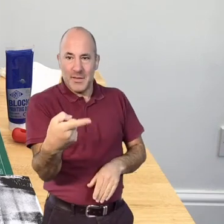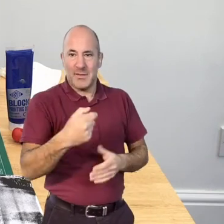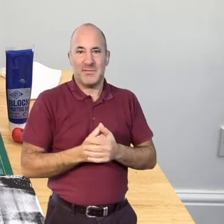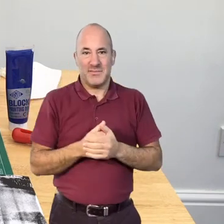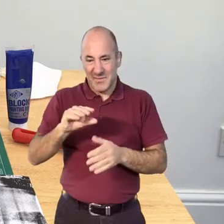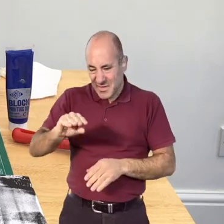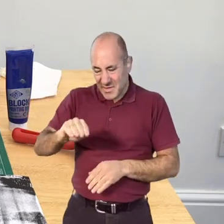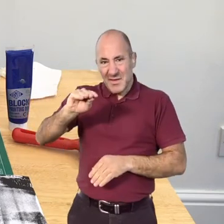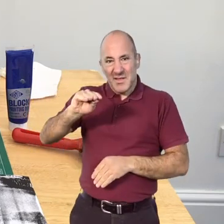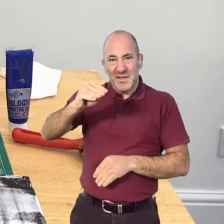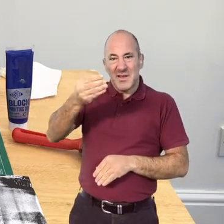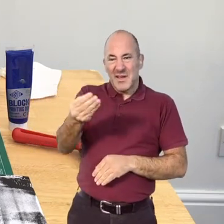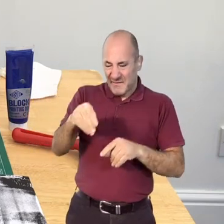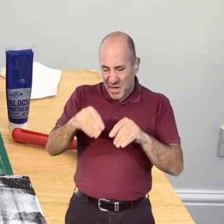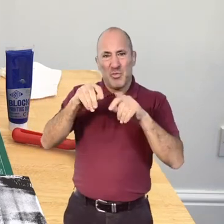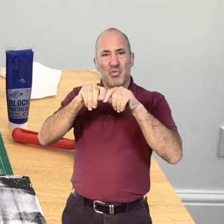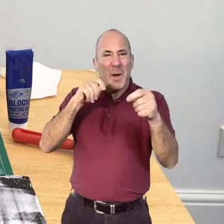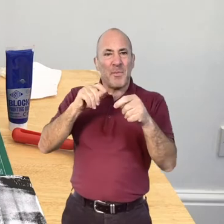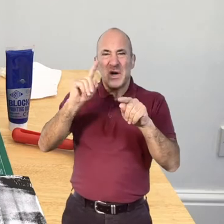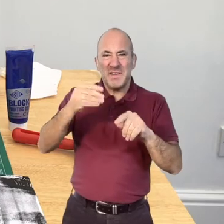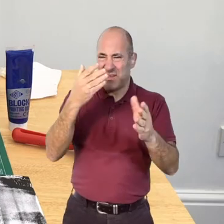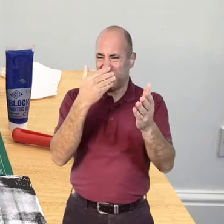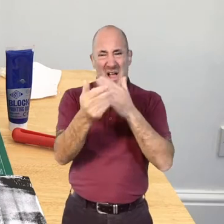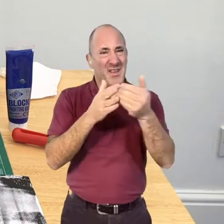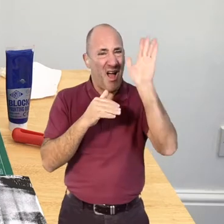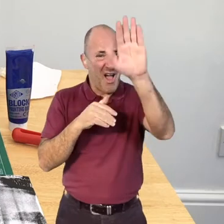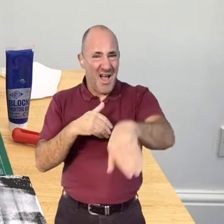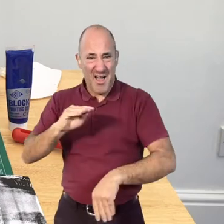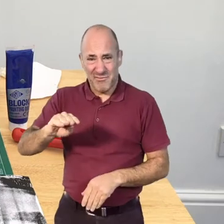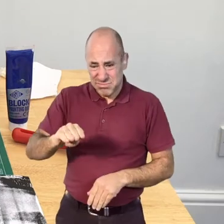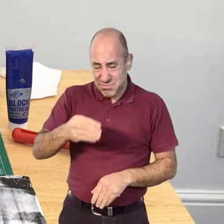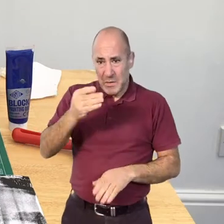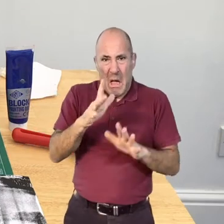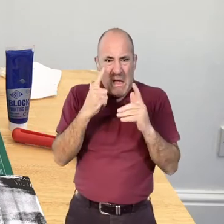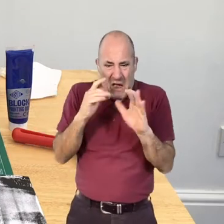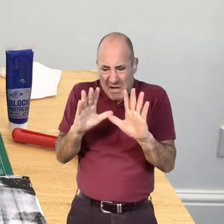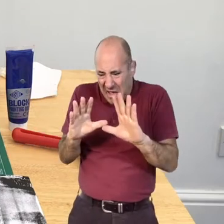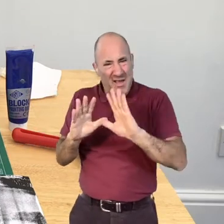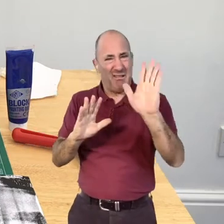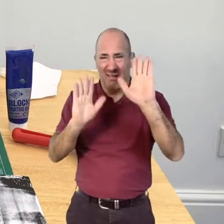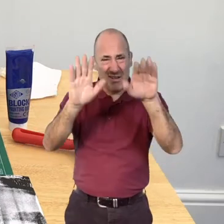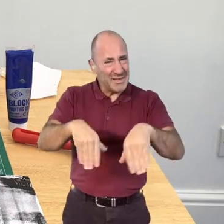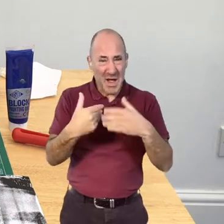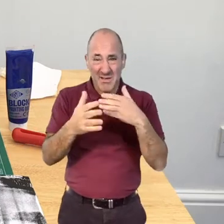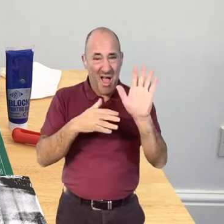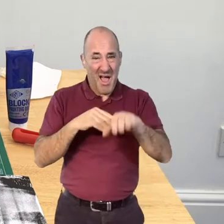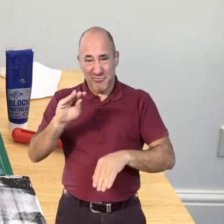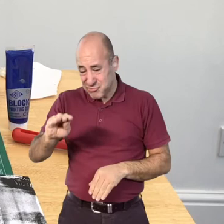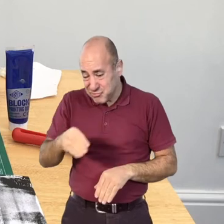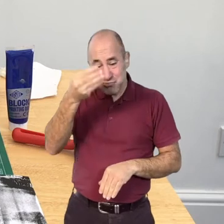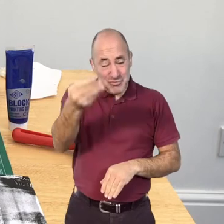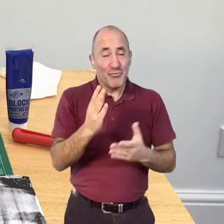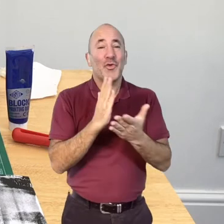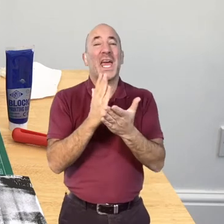And it doesn't matter, like that piece just split, it doesn't matter if it rips, don't be too precious. It's just